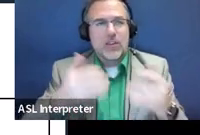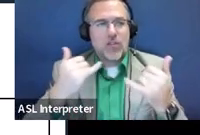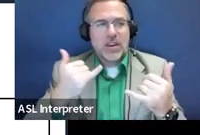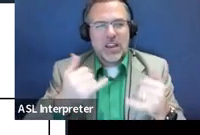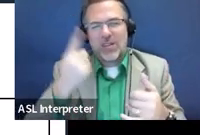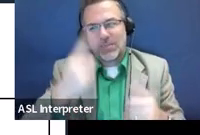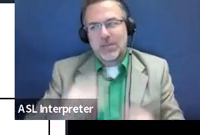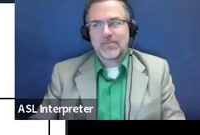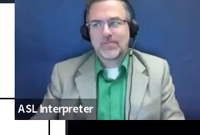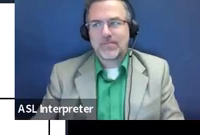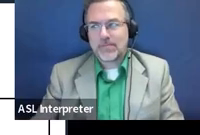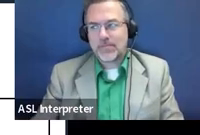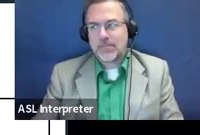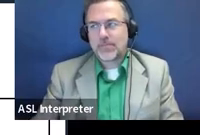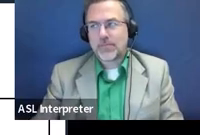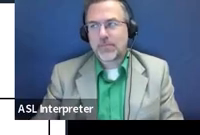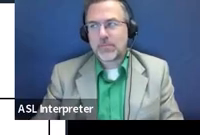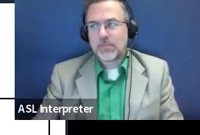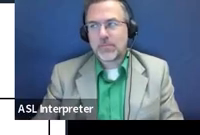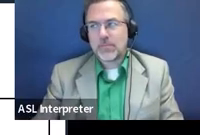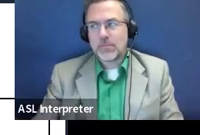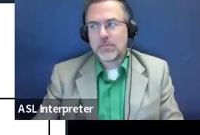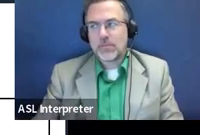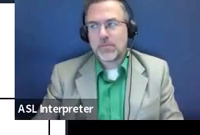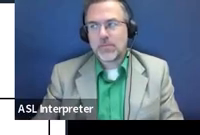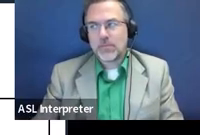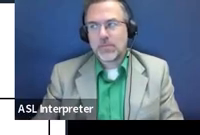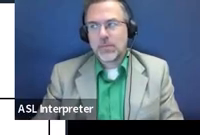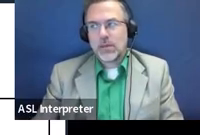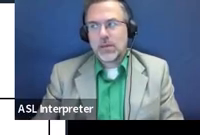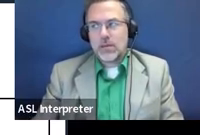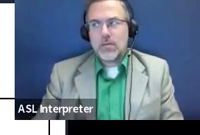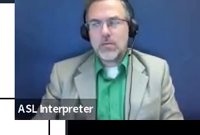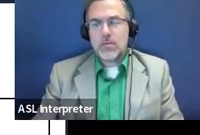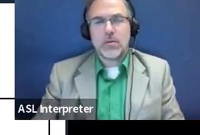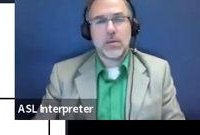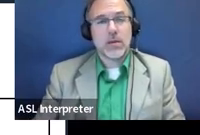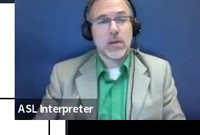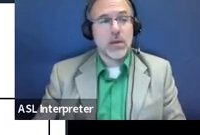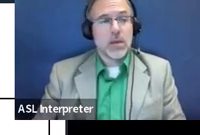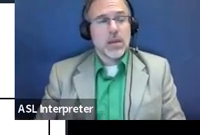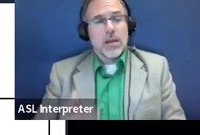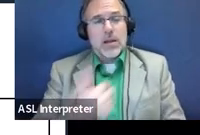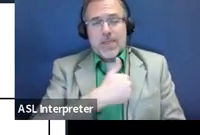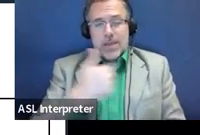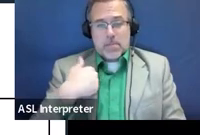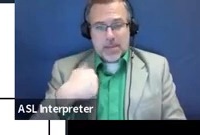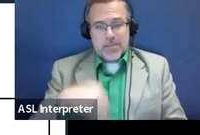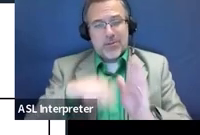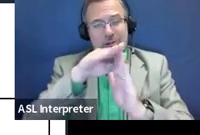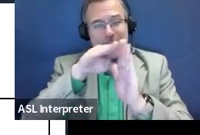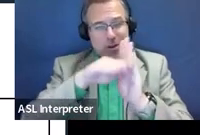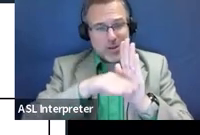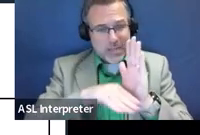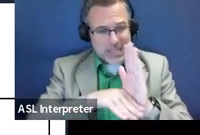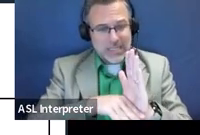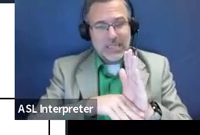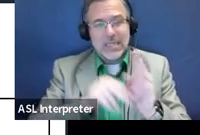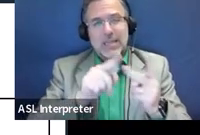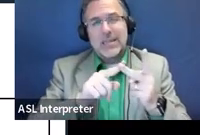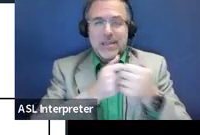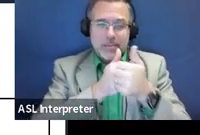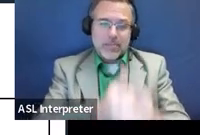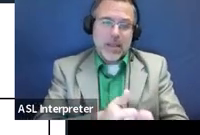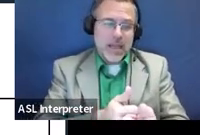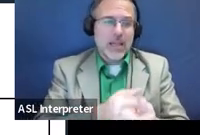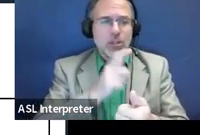Then this is that making sure that the members are listed. So compliances, just naming the people that attended the